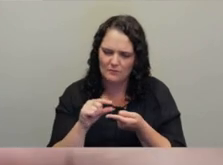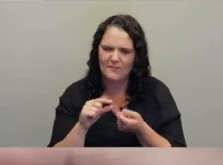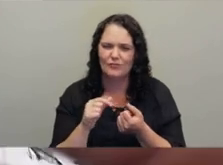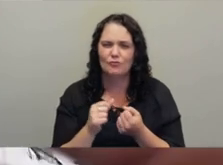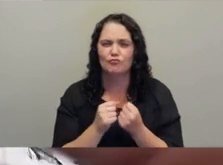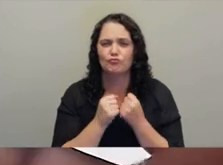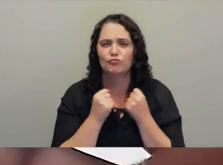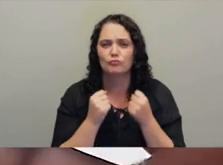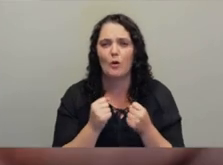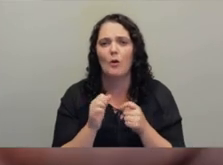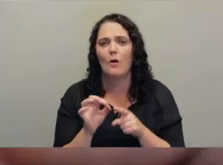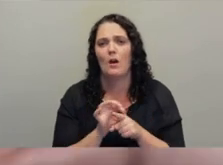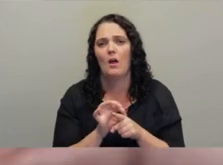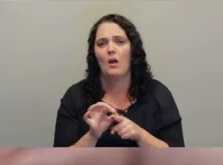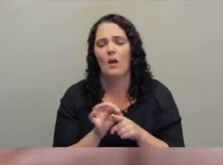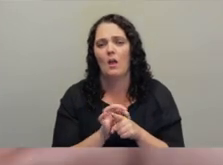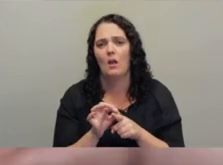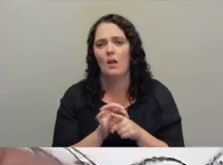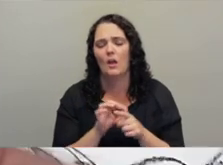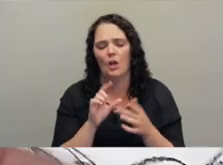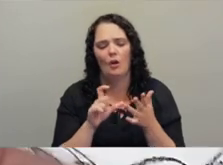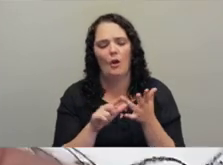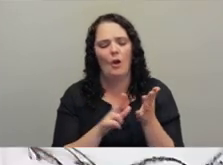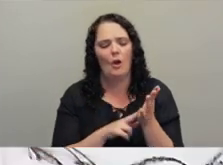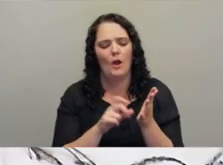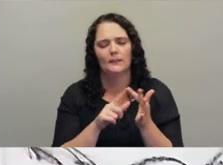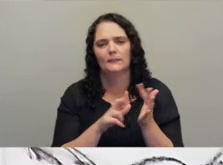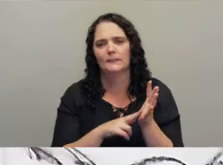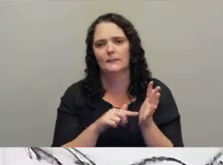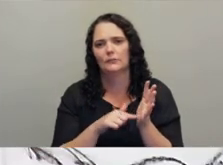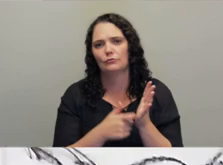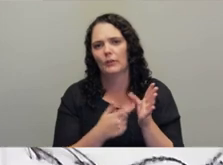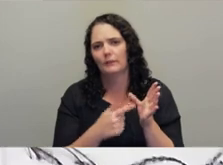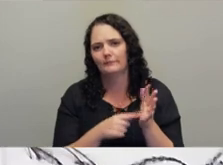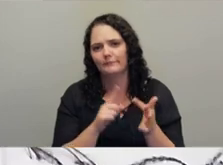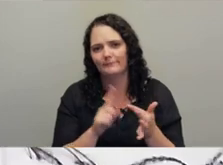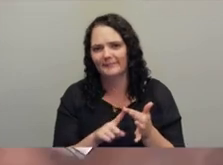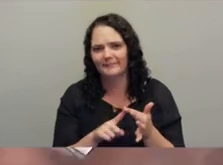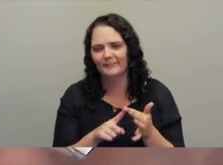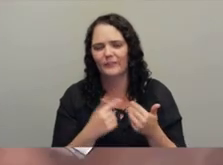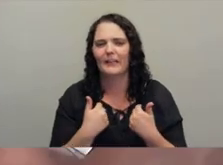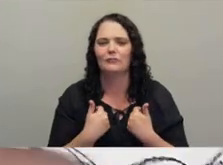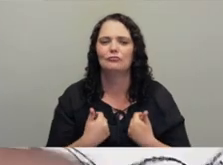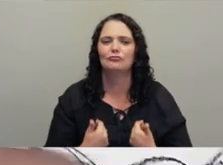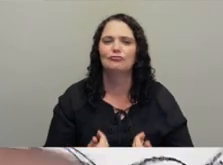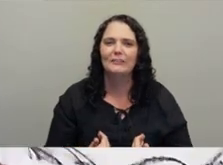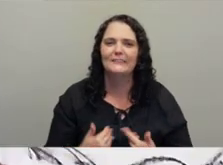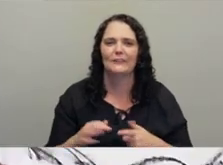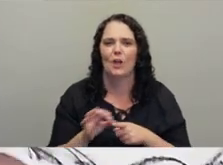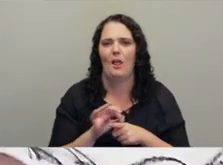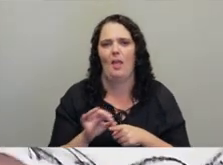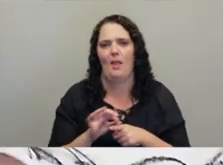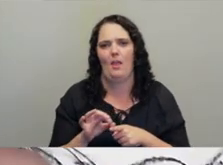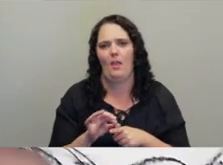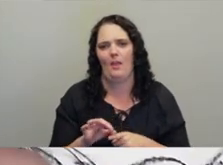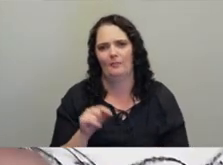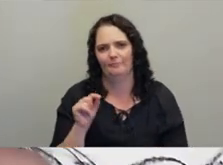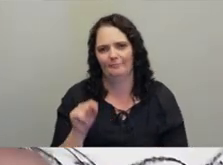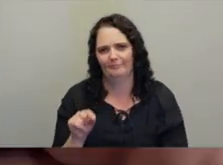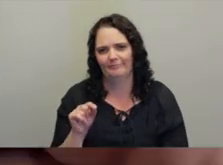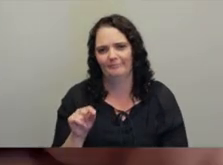really dense, concentrated tea with all of those beautiful rich tannins in it. And I've actually done